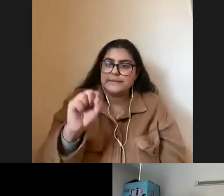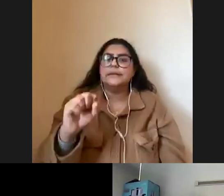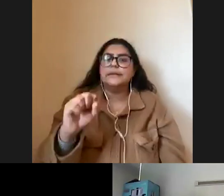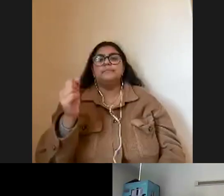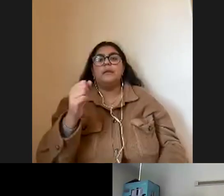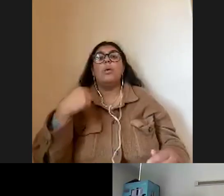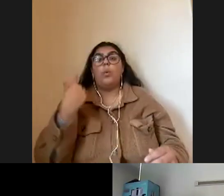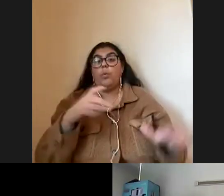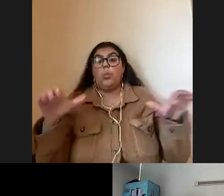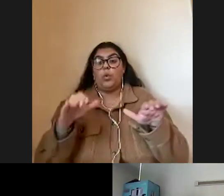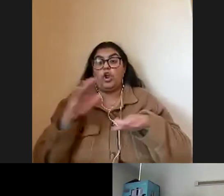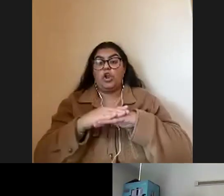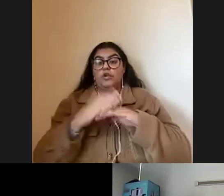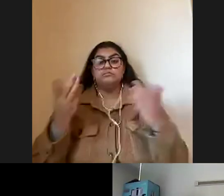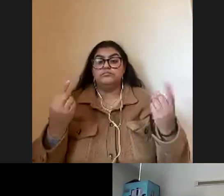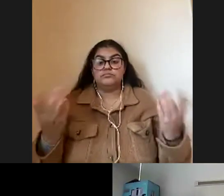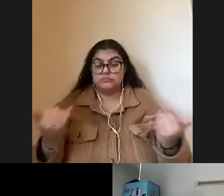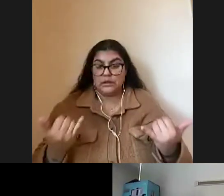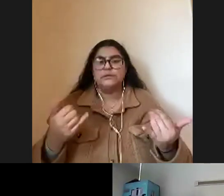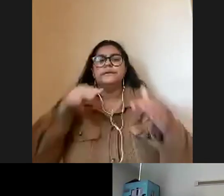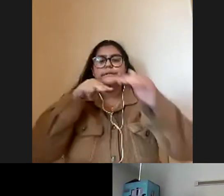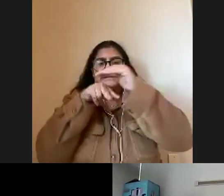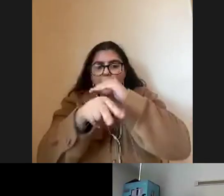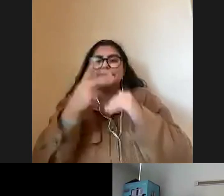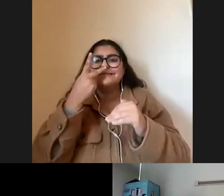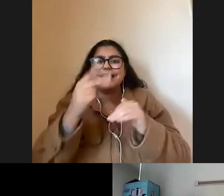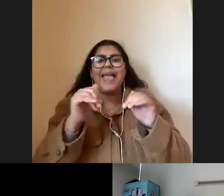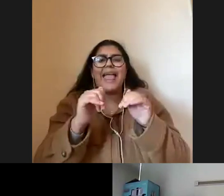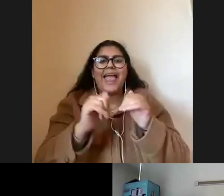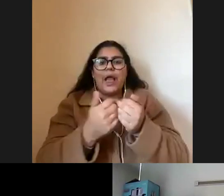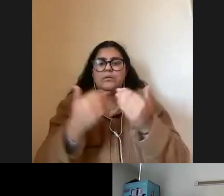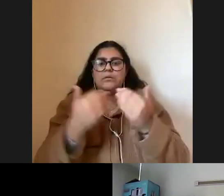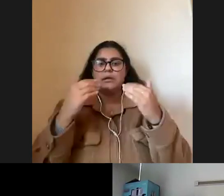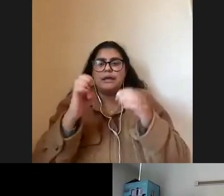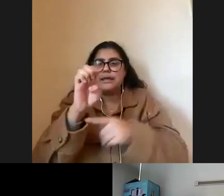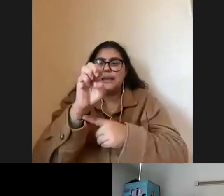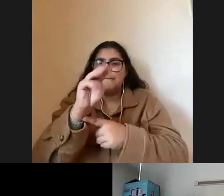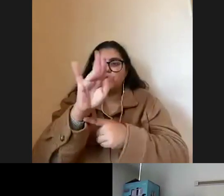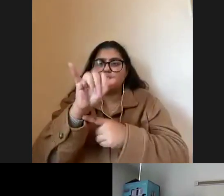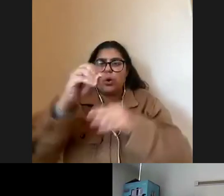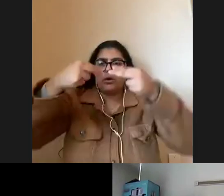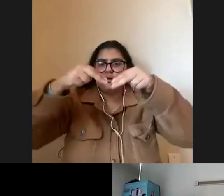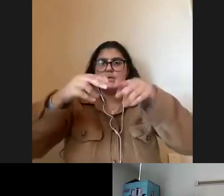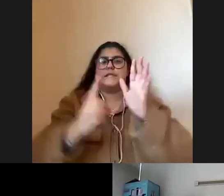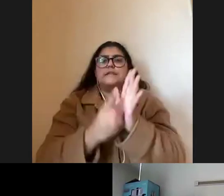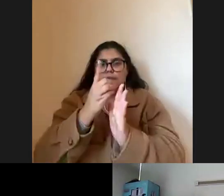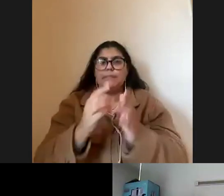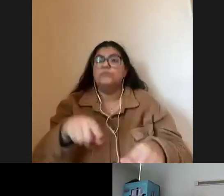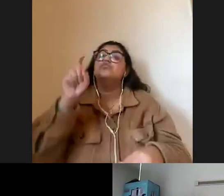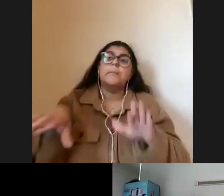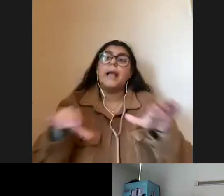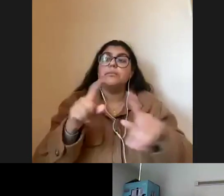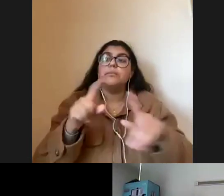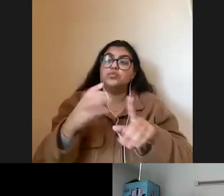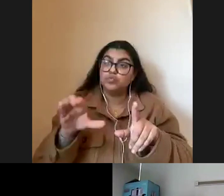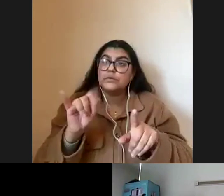right now is being able to scan into them and seeing the developing embryo. So in theory, we should be able to. But we haven't done it yet. We